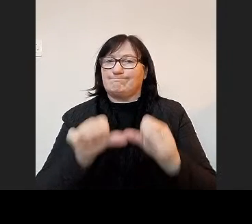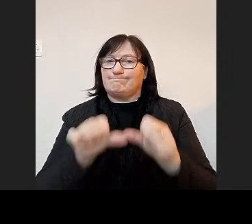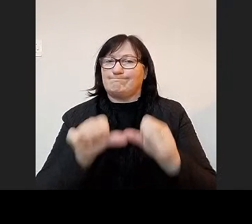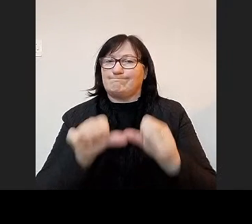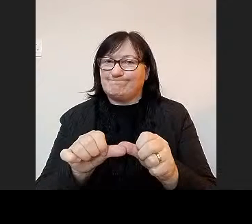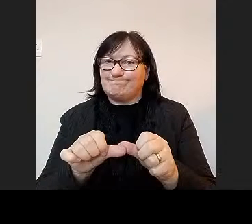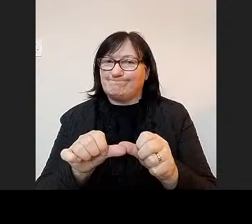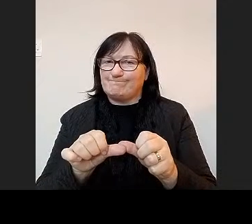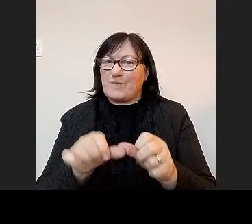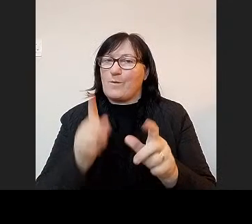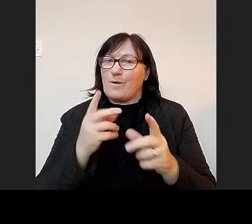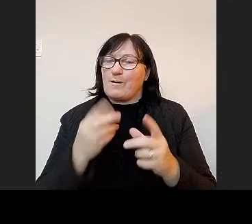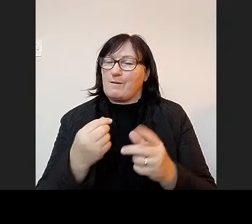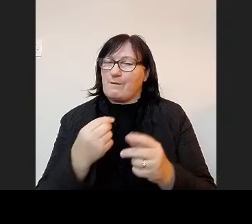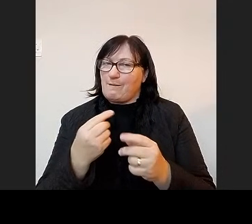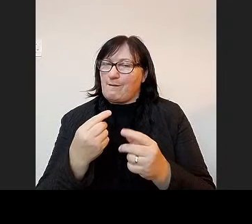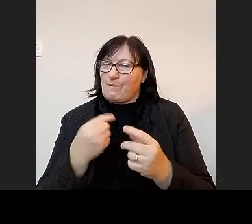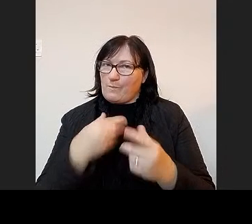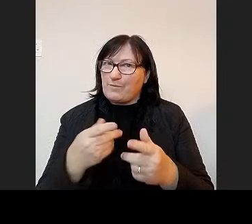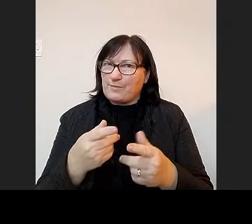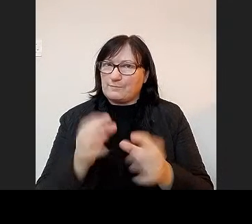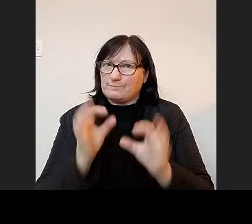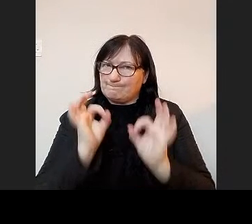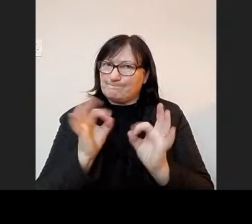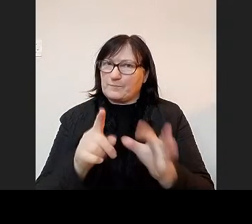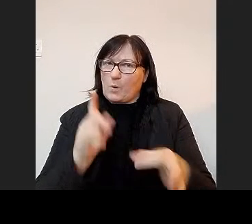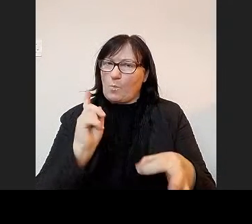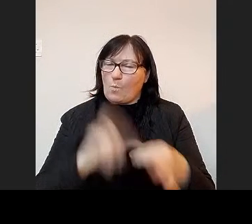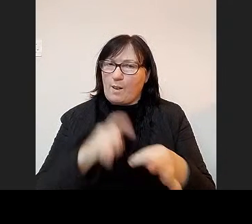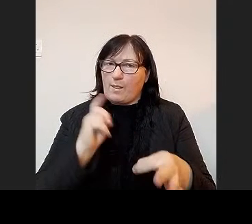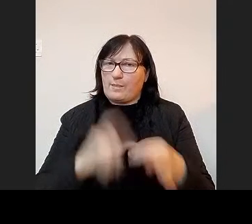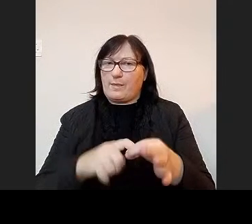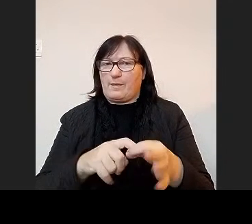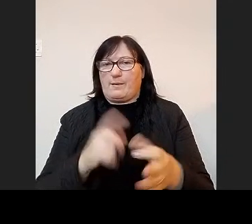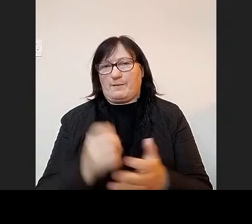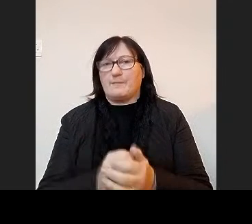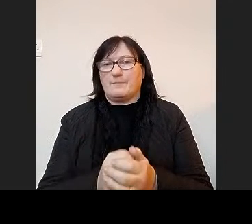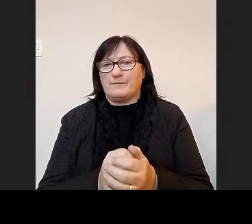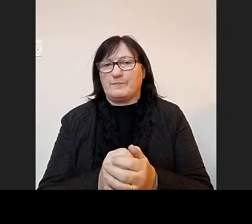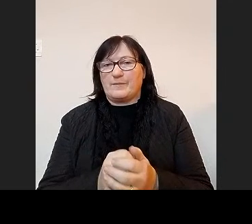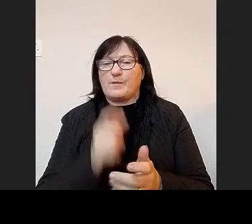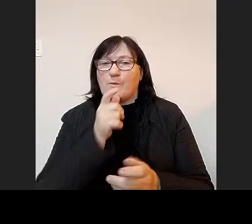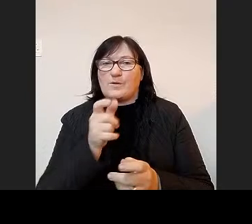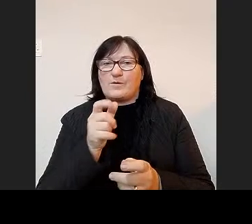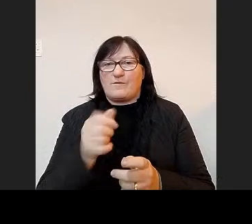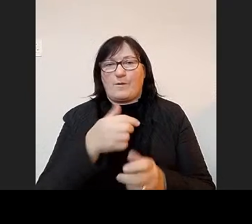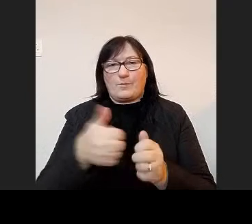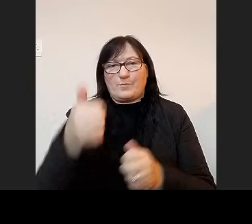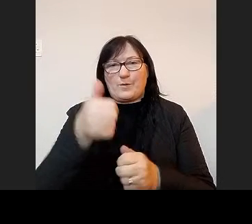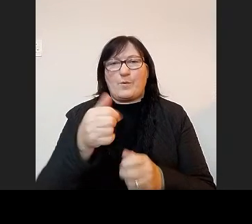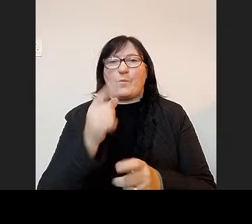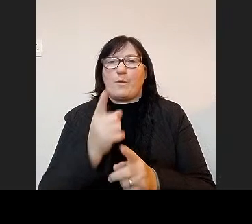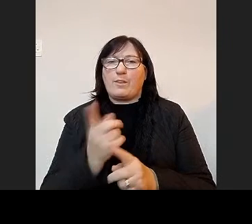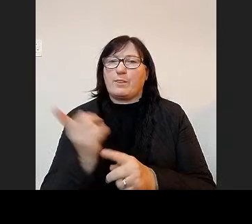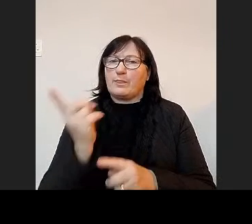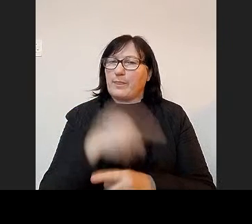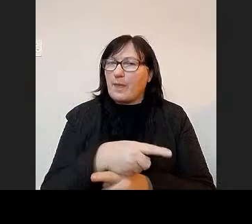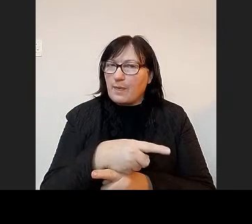quality service. In the words of our own commissioner, one day we